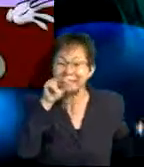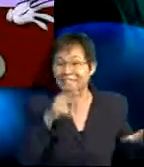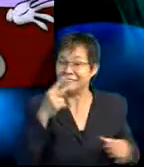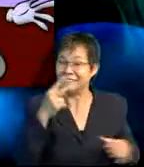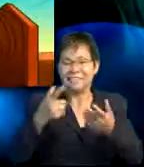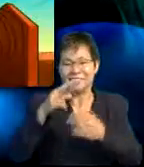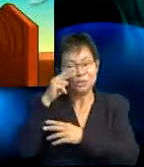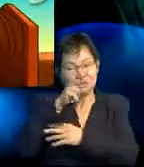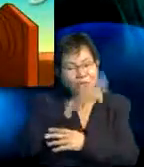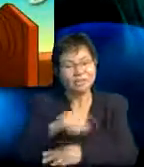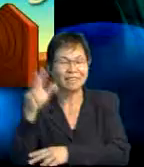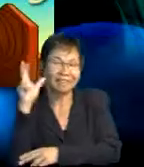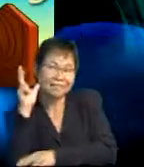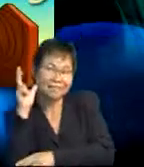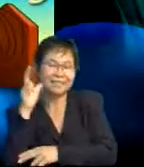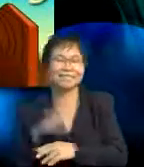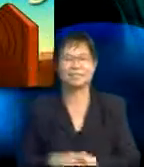Just watch and listen.